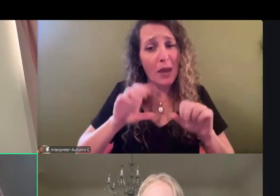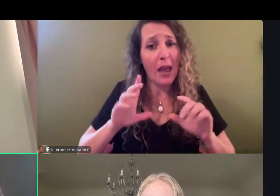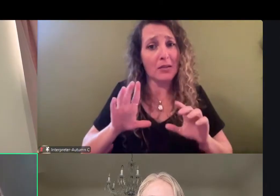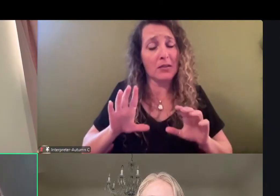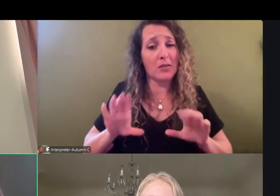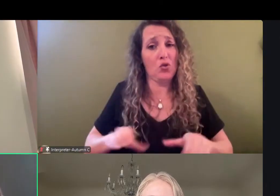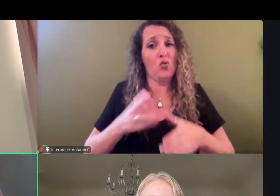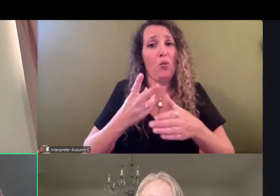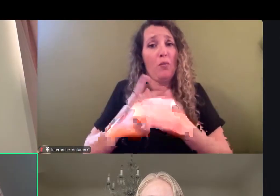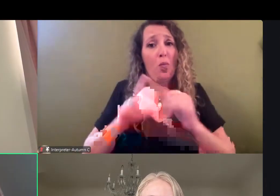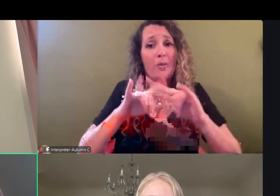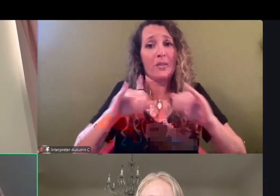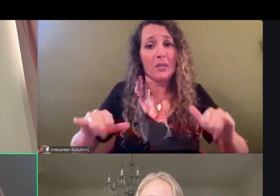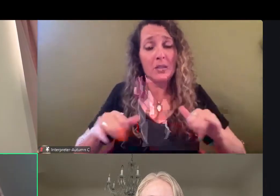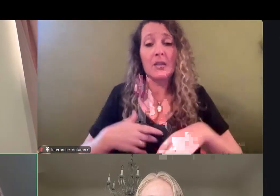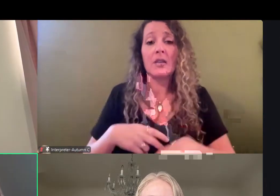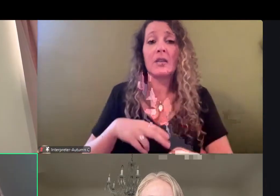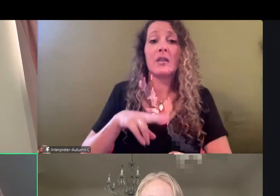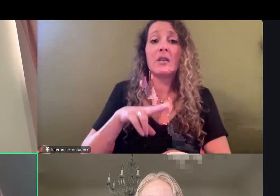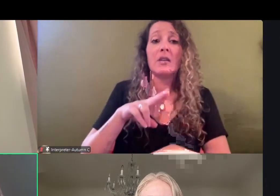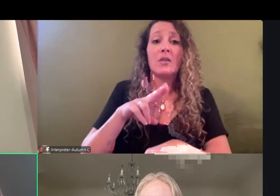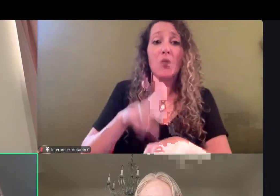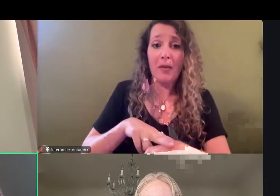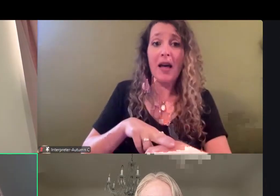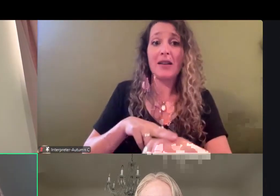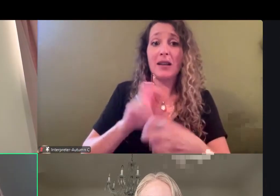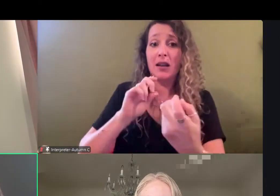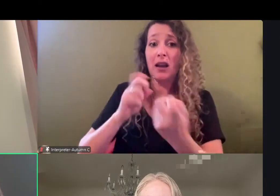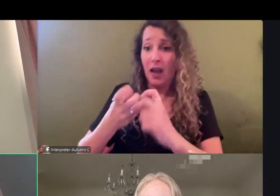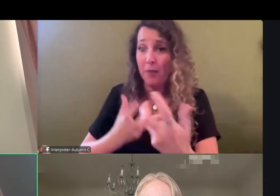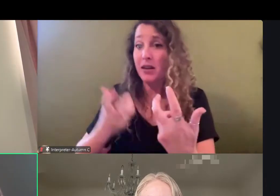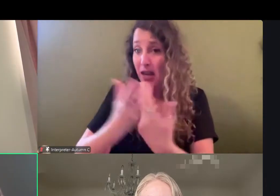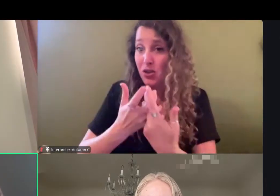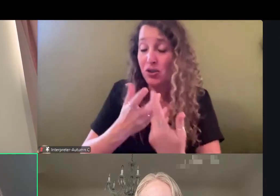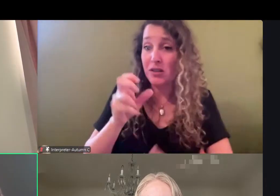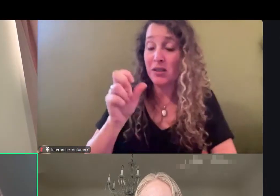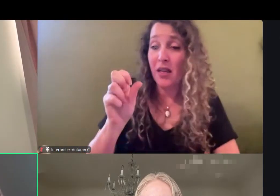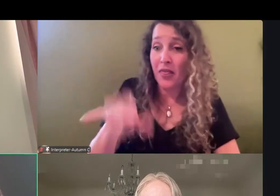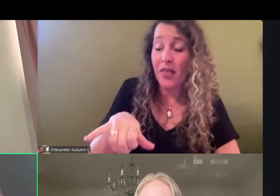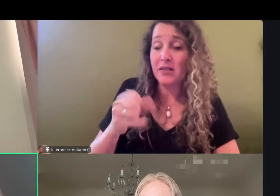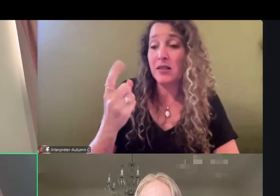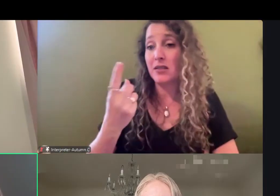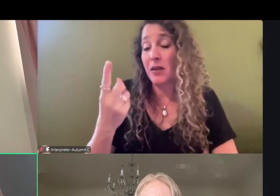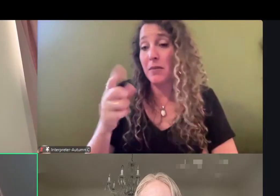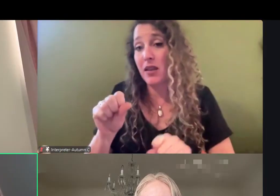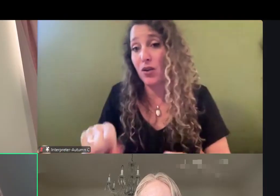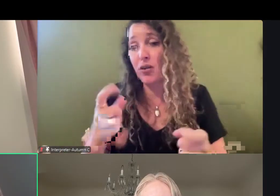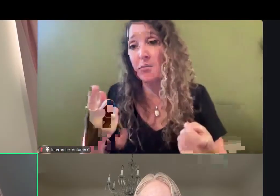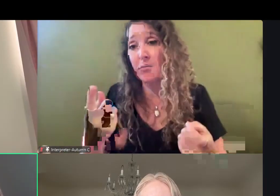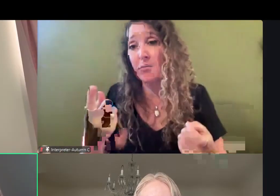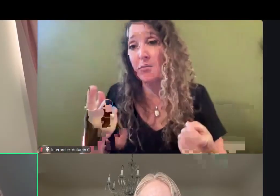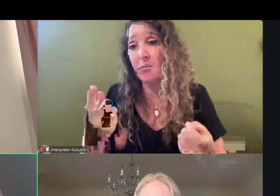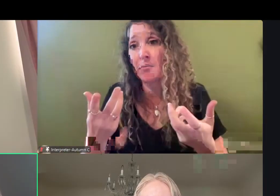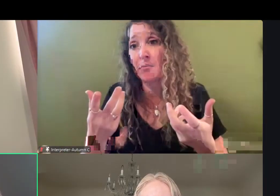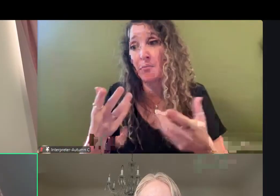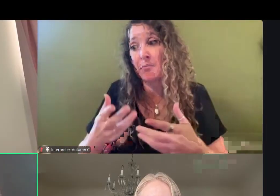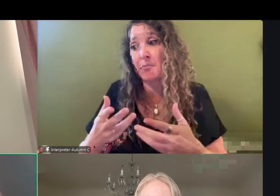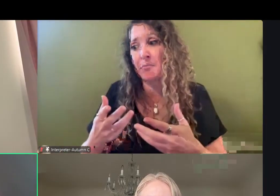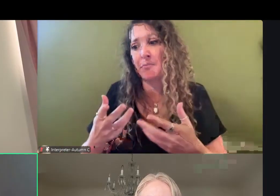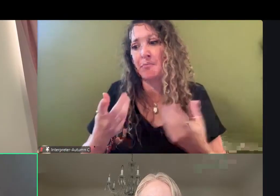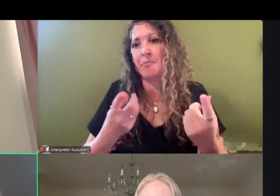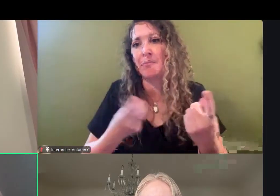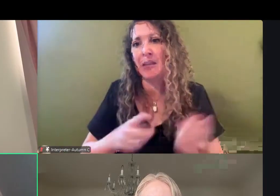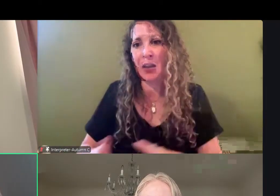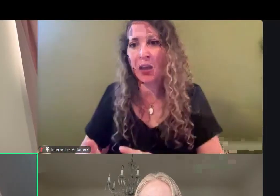So normalizing accommodations is certainly something that can be done, and be mindful of those accommodations and follow them